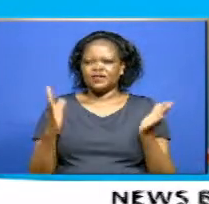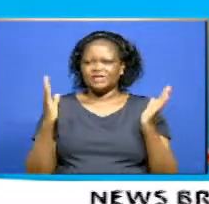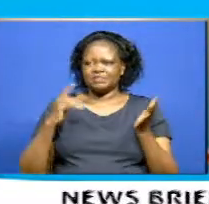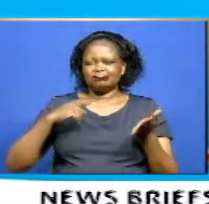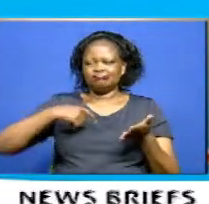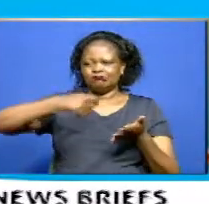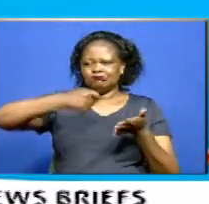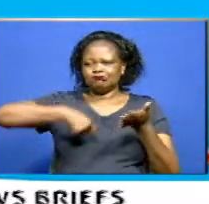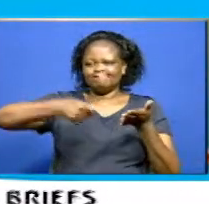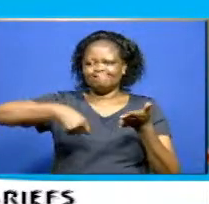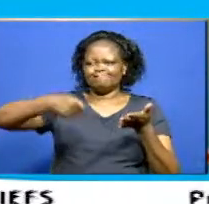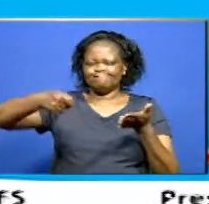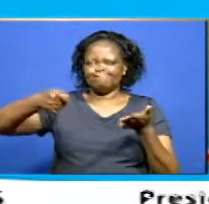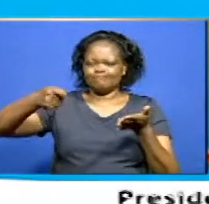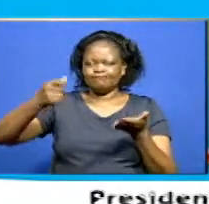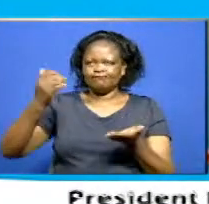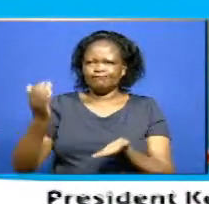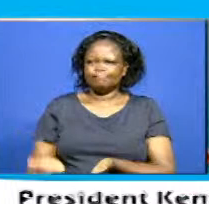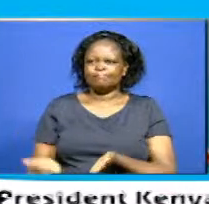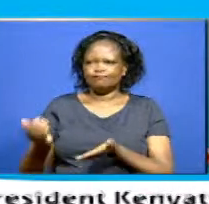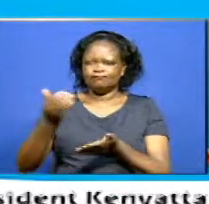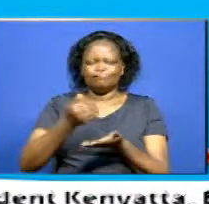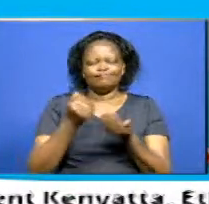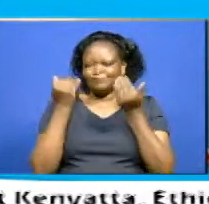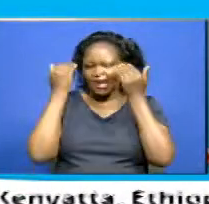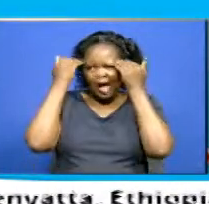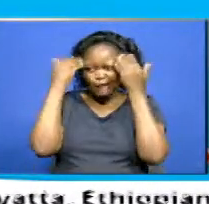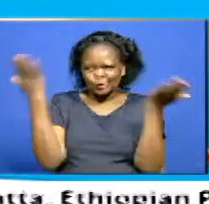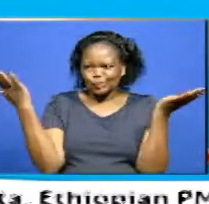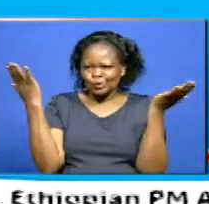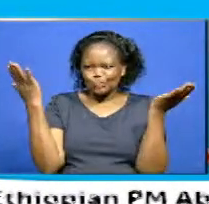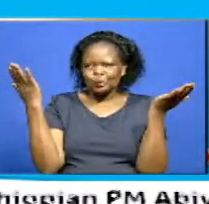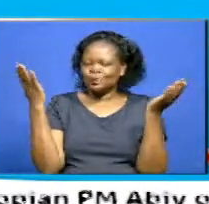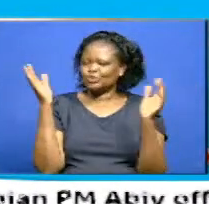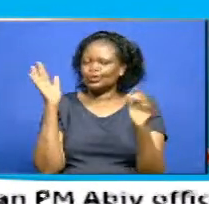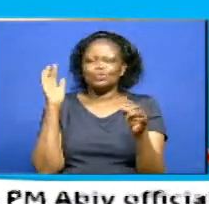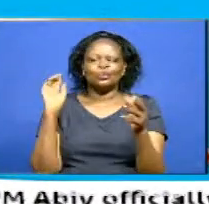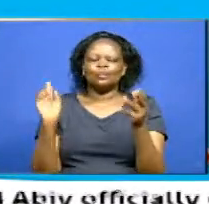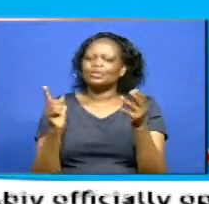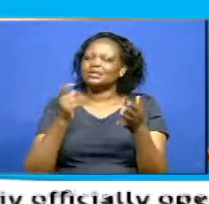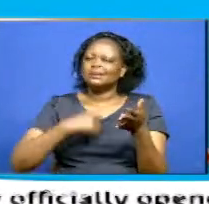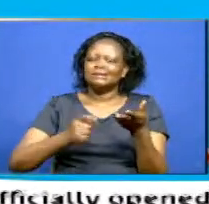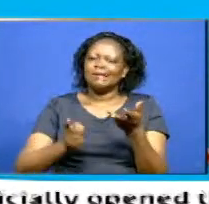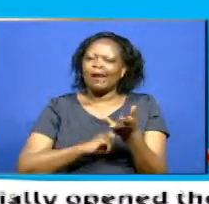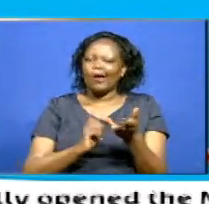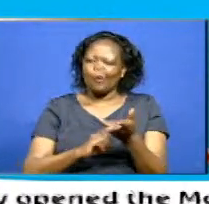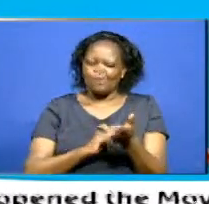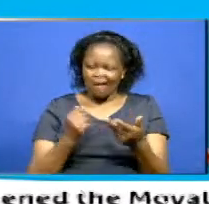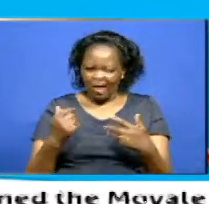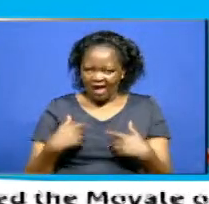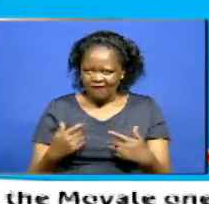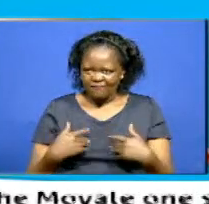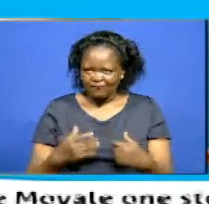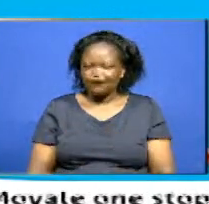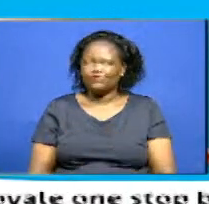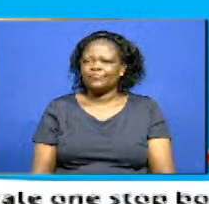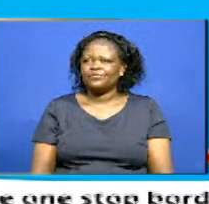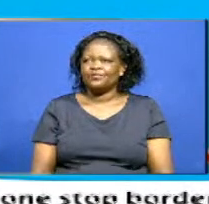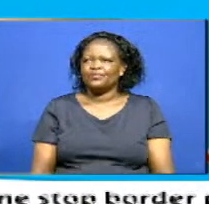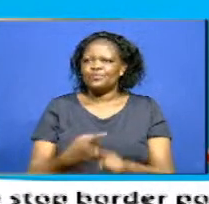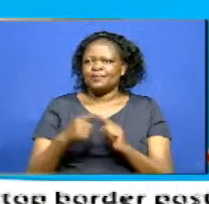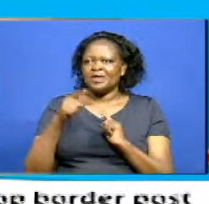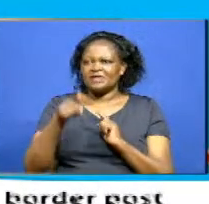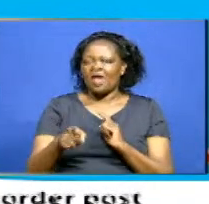collection. Well, we don't know how many millions they have managed to gather so far. But that's